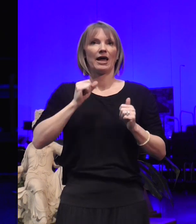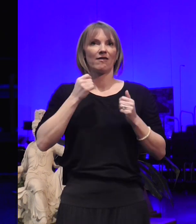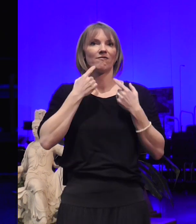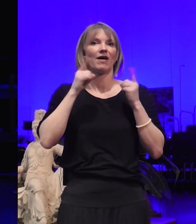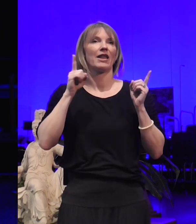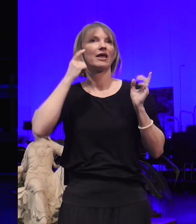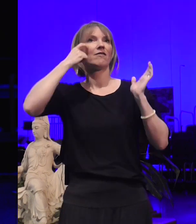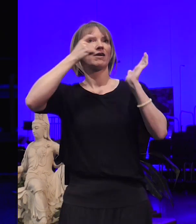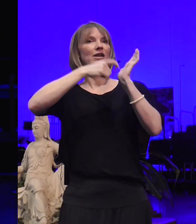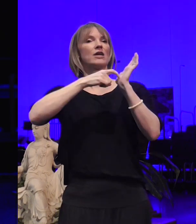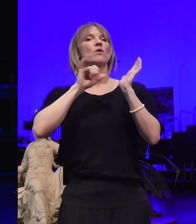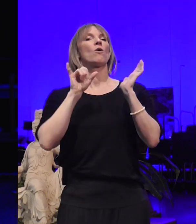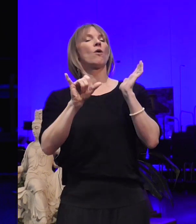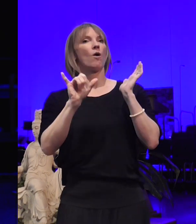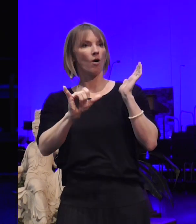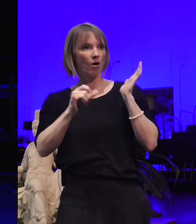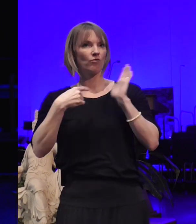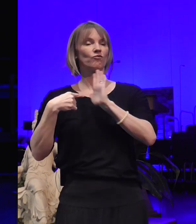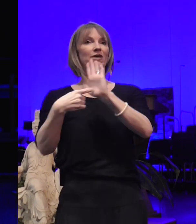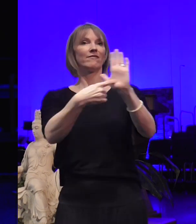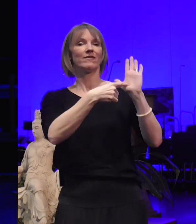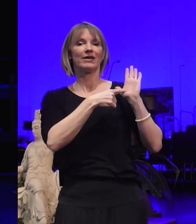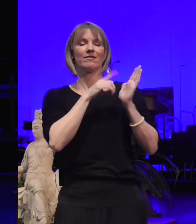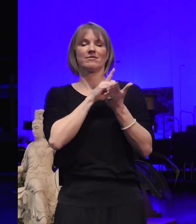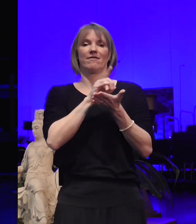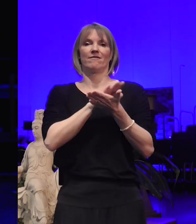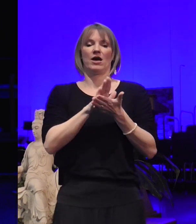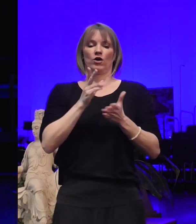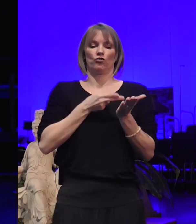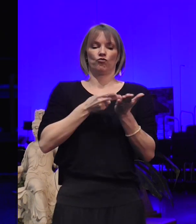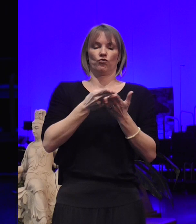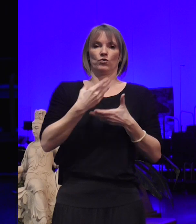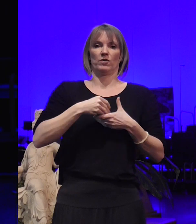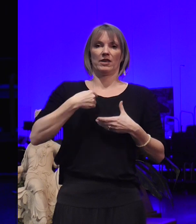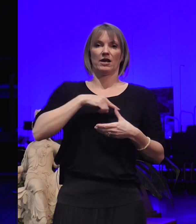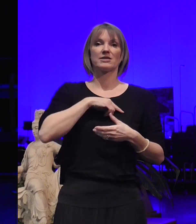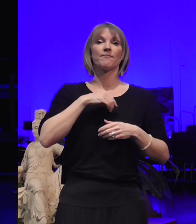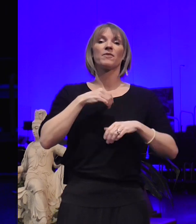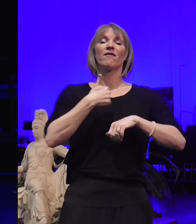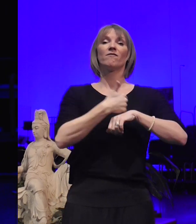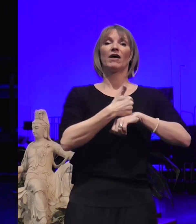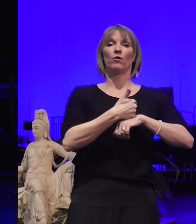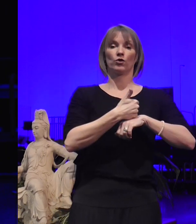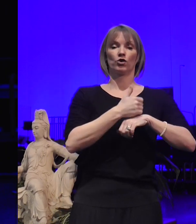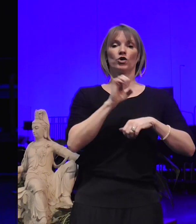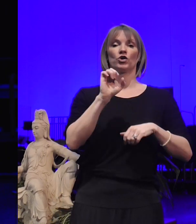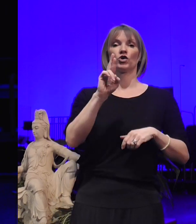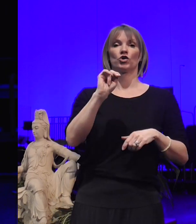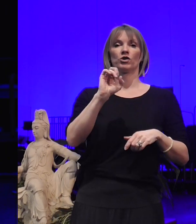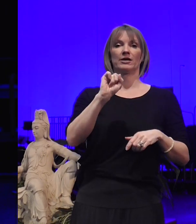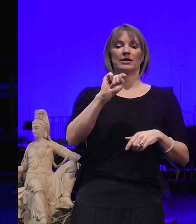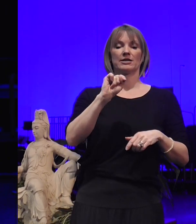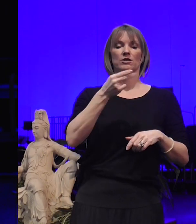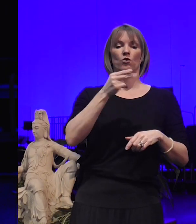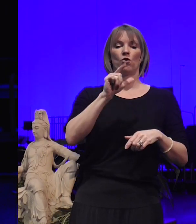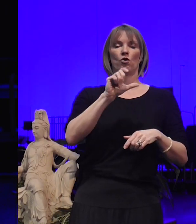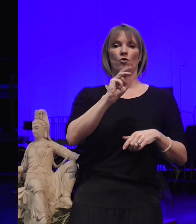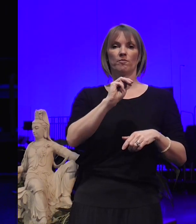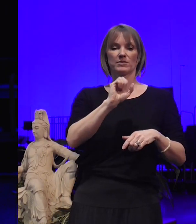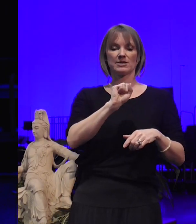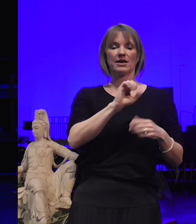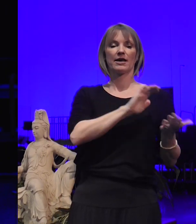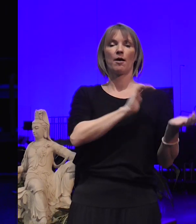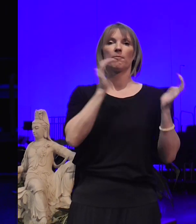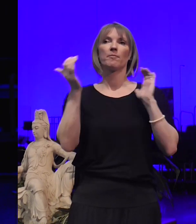and reveal those divine truths. Our founder, Ernest Holmes, compares it to